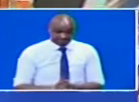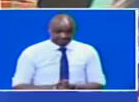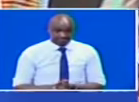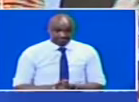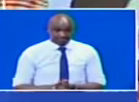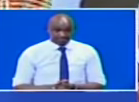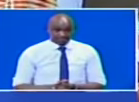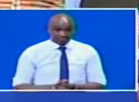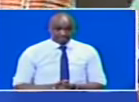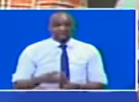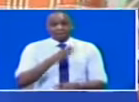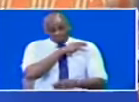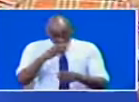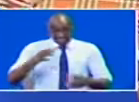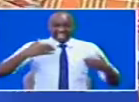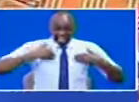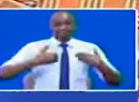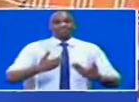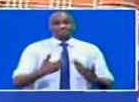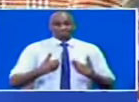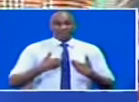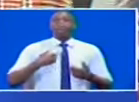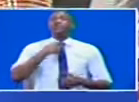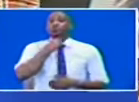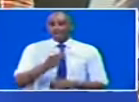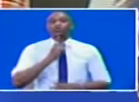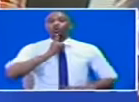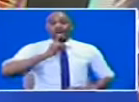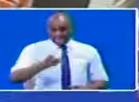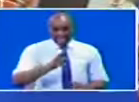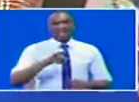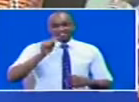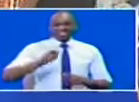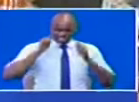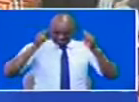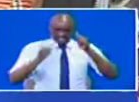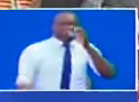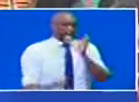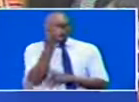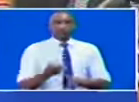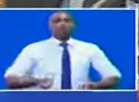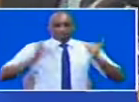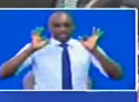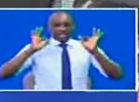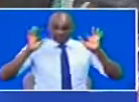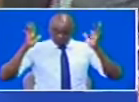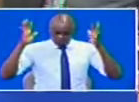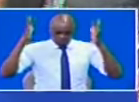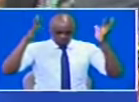And with the powers conferred on me, I want to declare this strike officially launched.